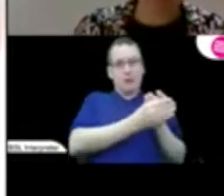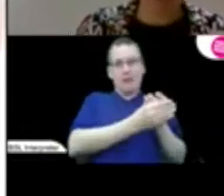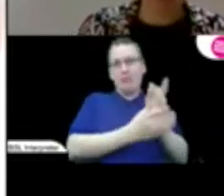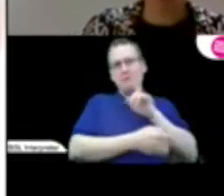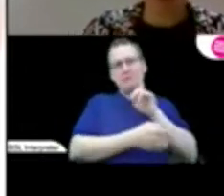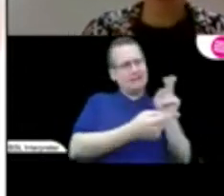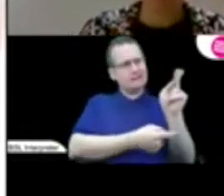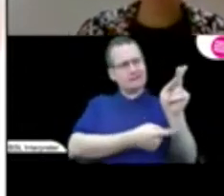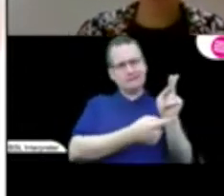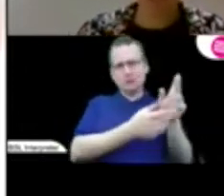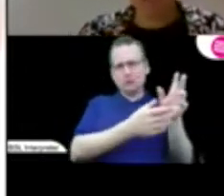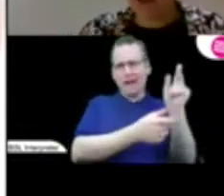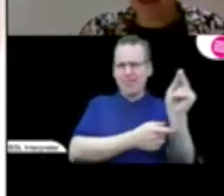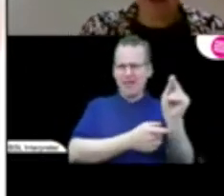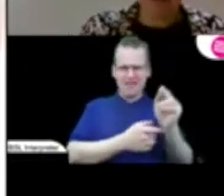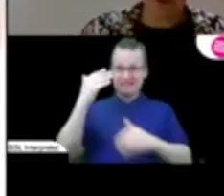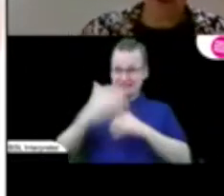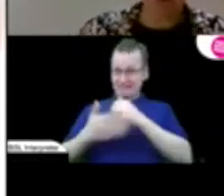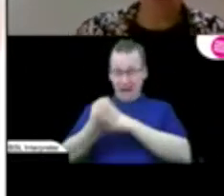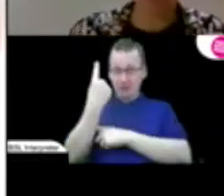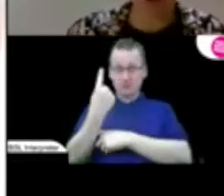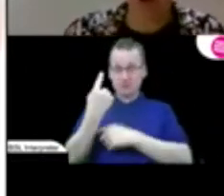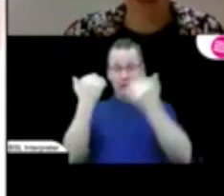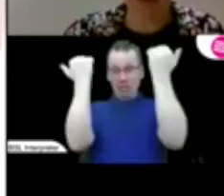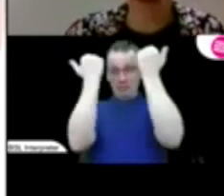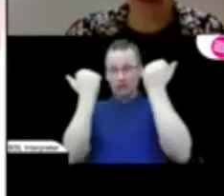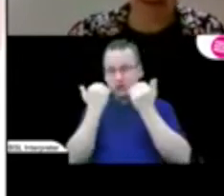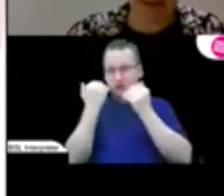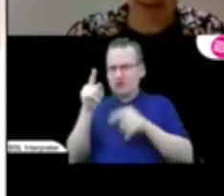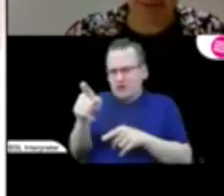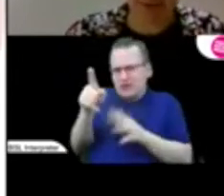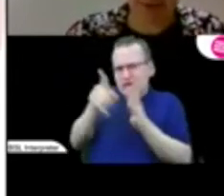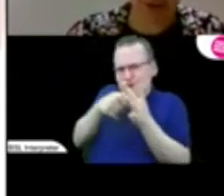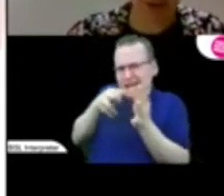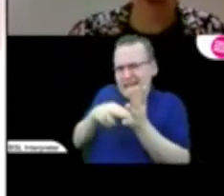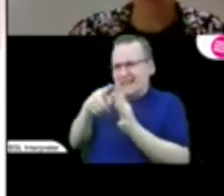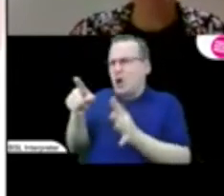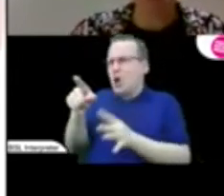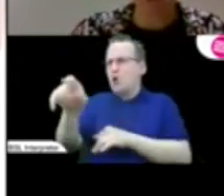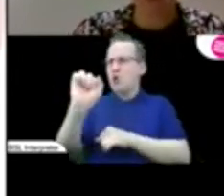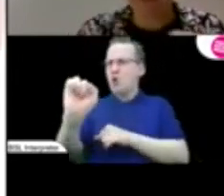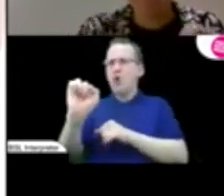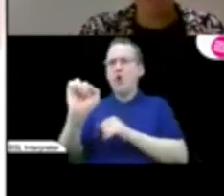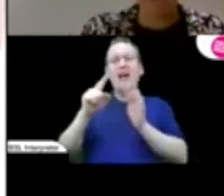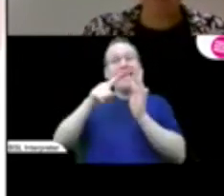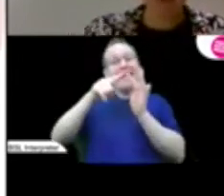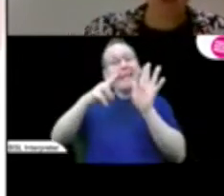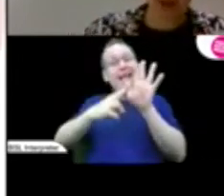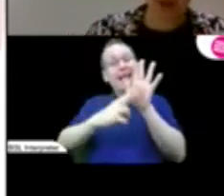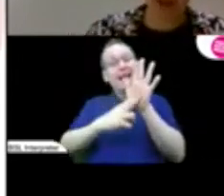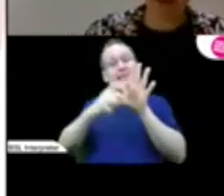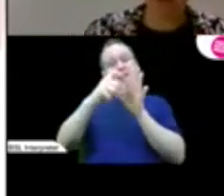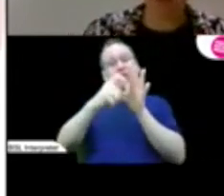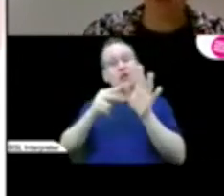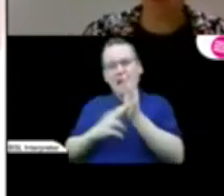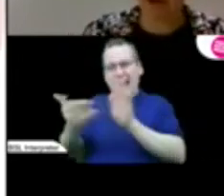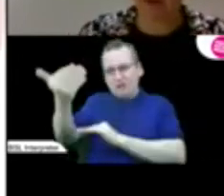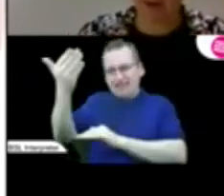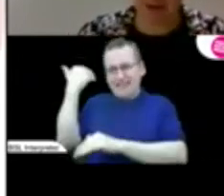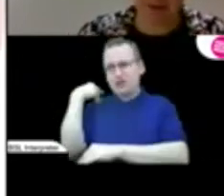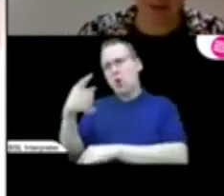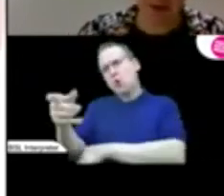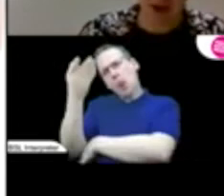England. The judges really focused on Jane Cumming's Indian heritage. They claim that she must have learnt about